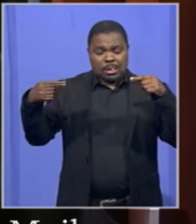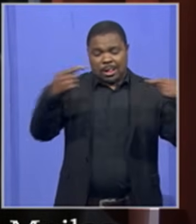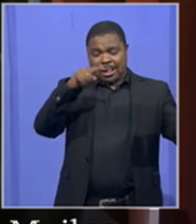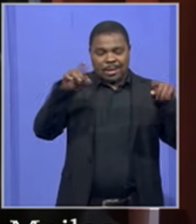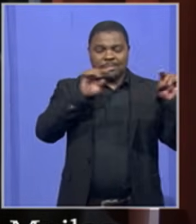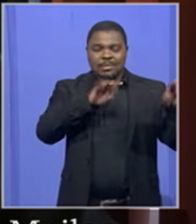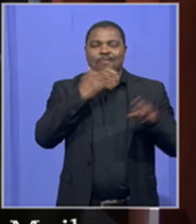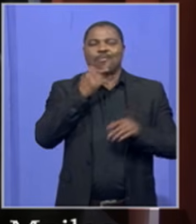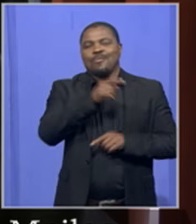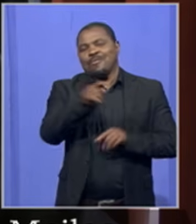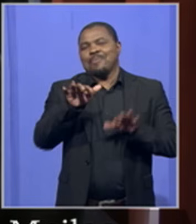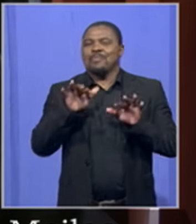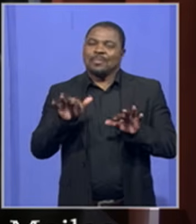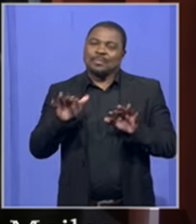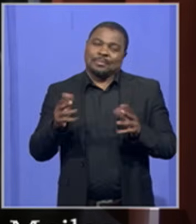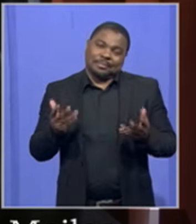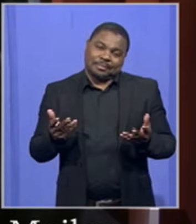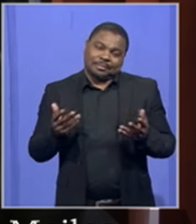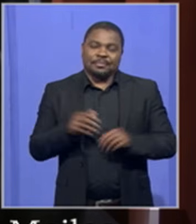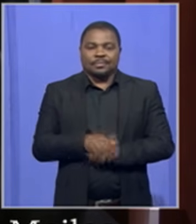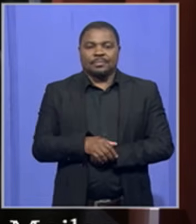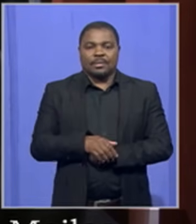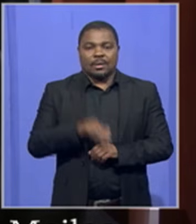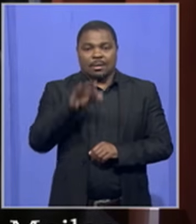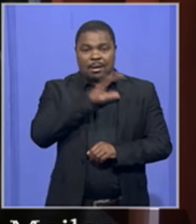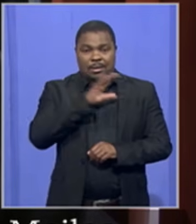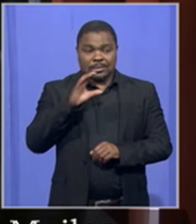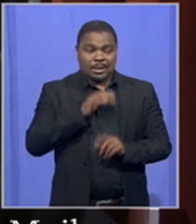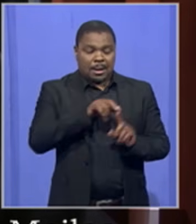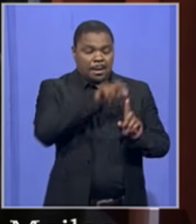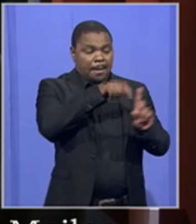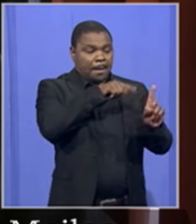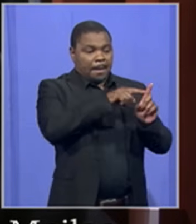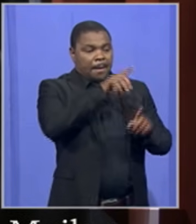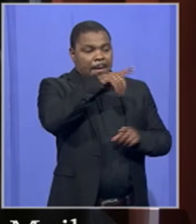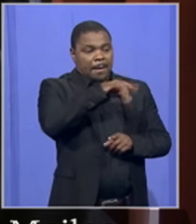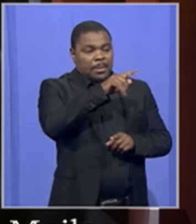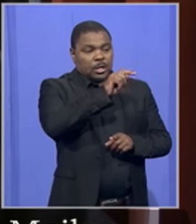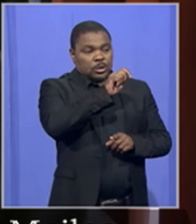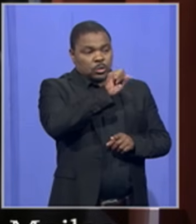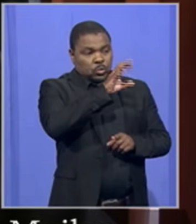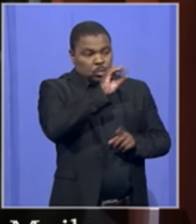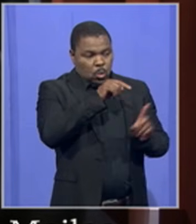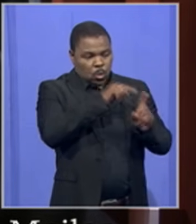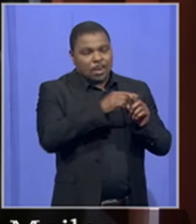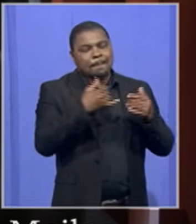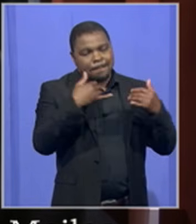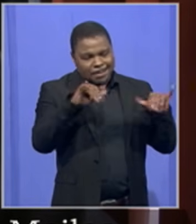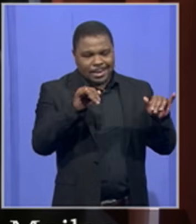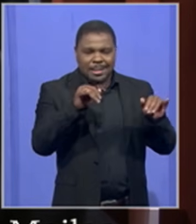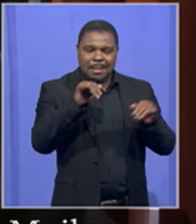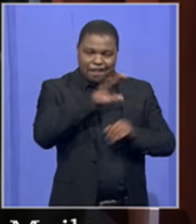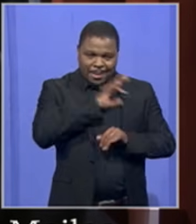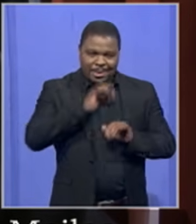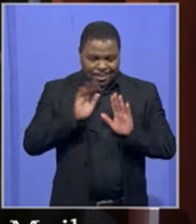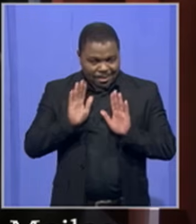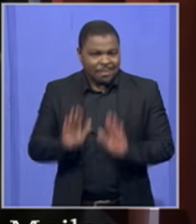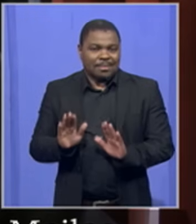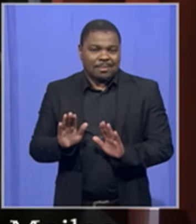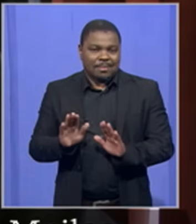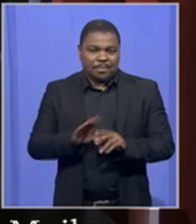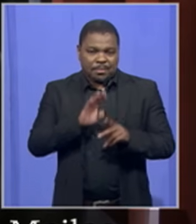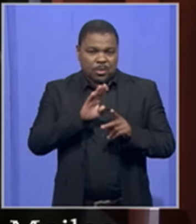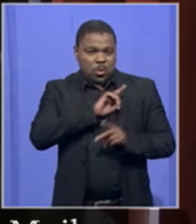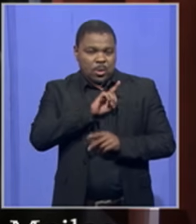tlhaga which in this case is our community. Councillor Diana Pitso is still the mayor of Ramotsheremoilwa local municipality as confirmed by